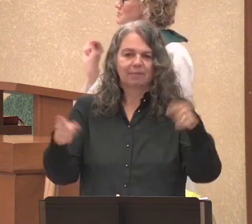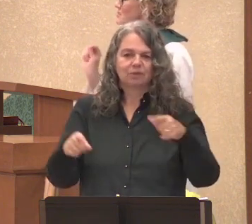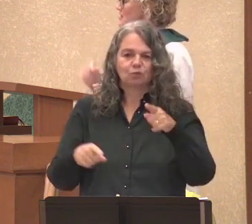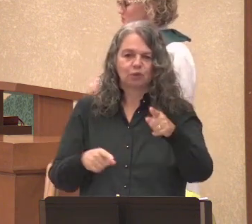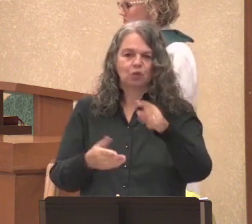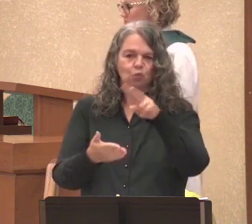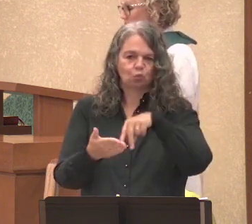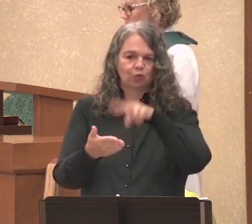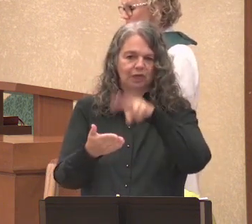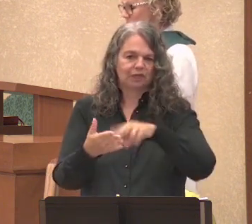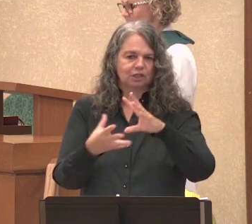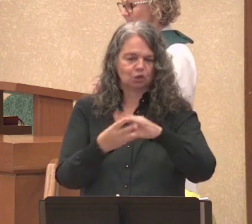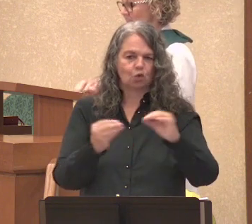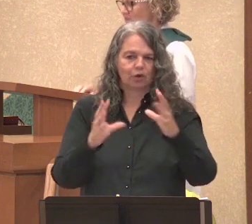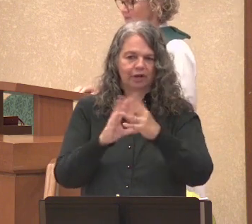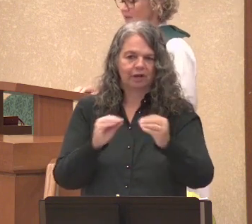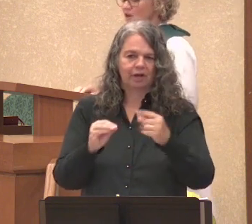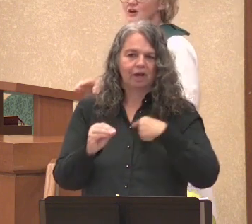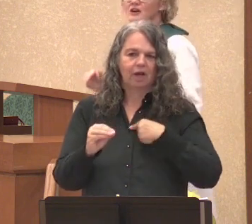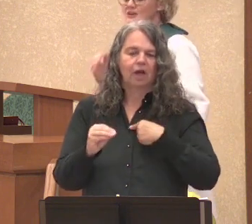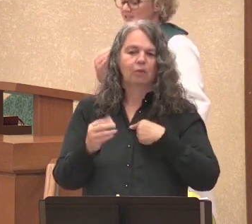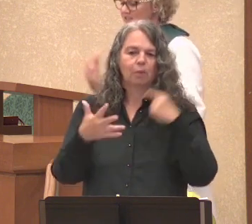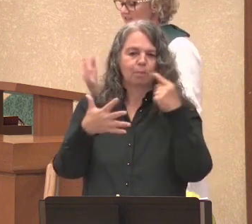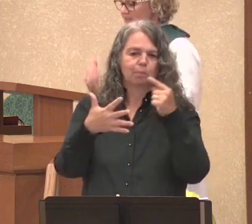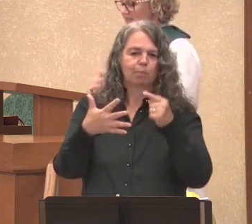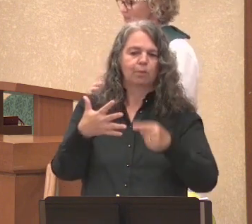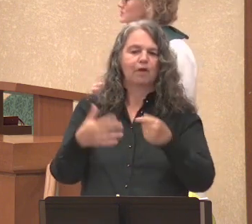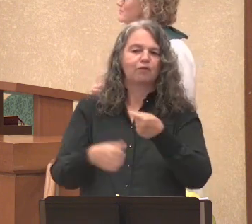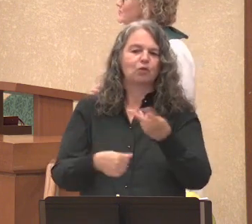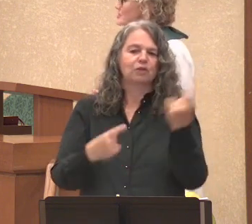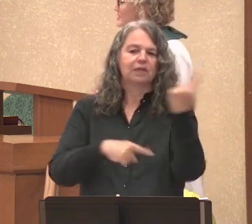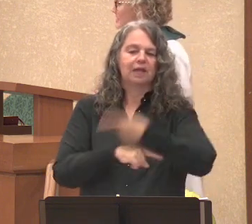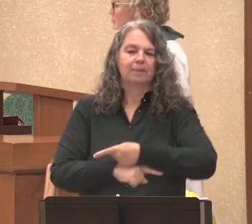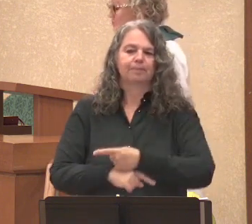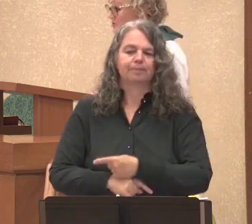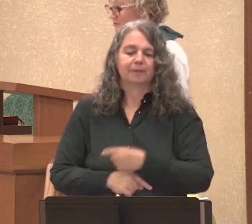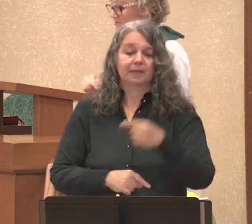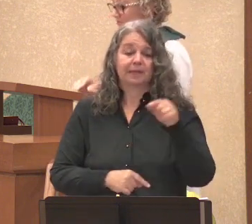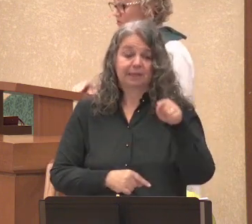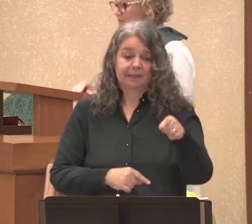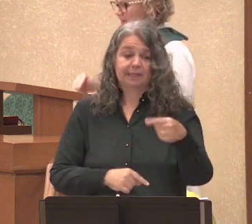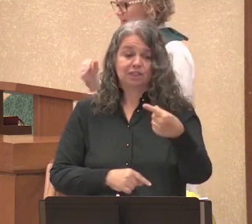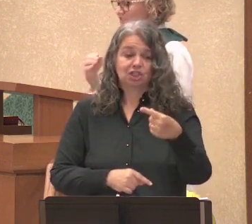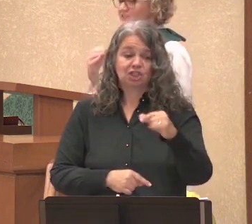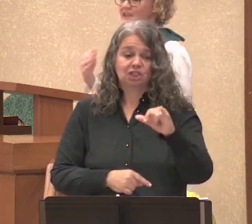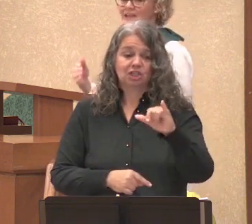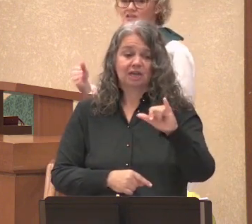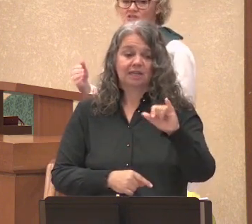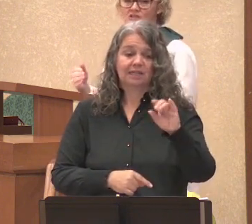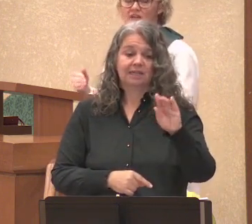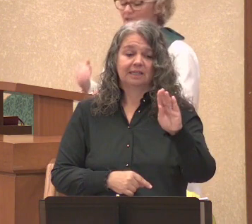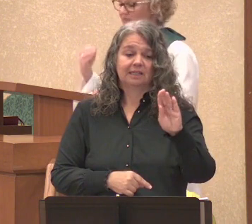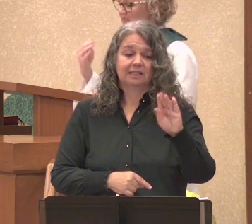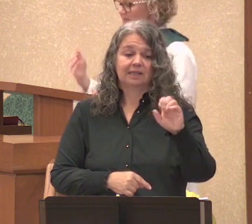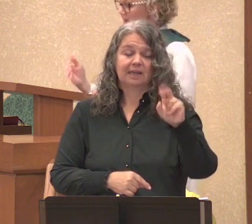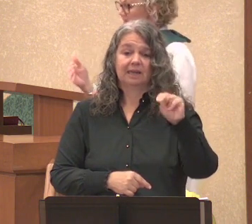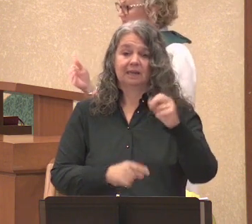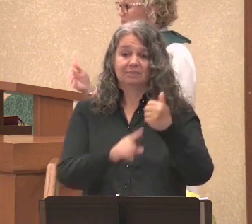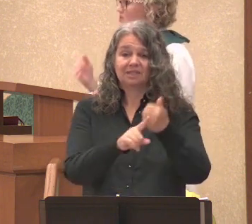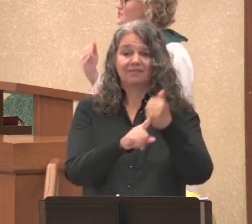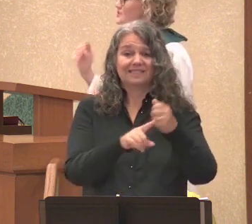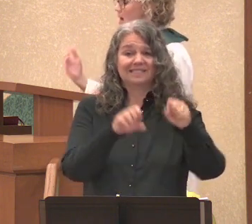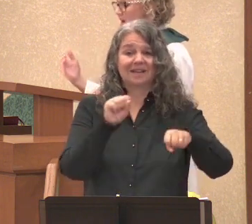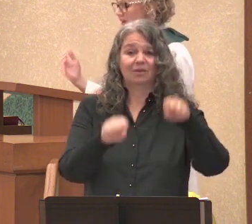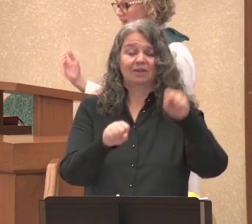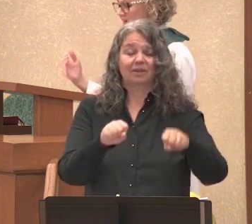to summarize a few for today. Gideon is very doubtful, so he asks the angel and then God